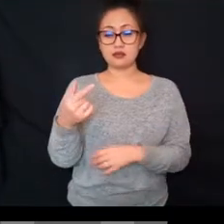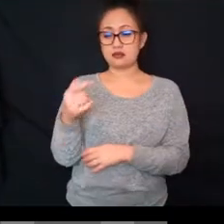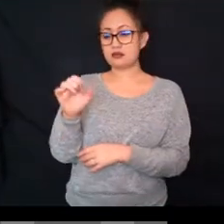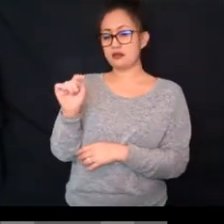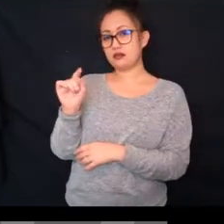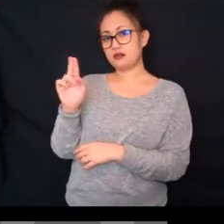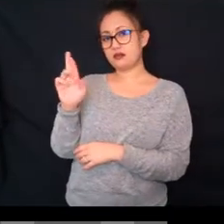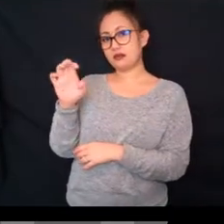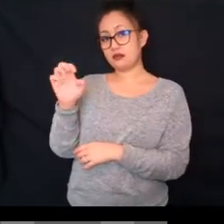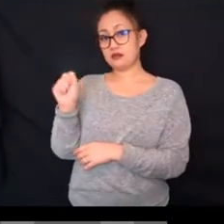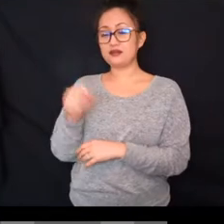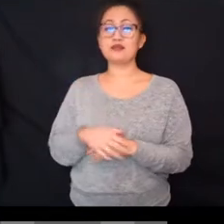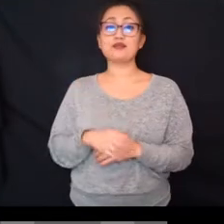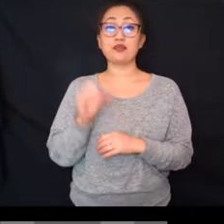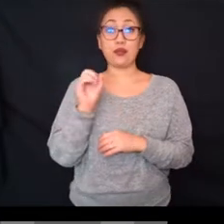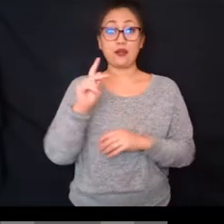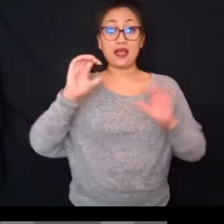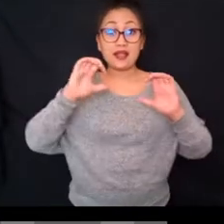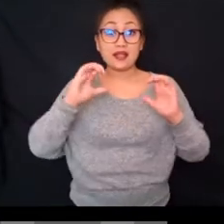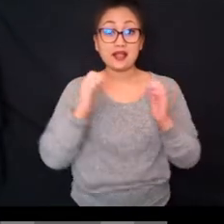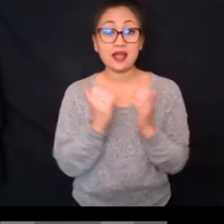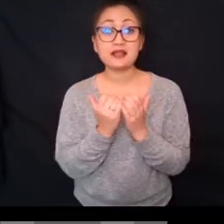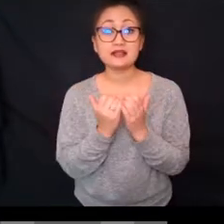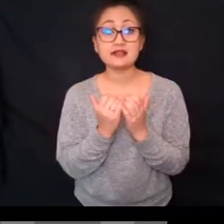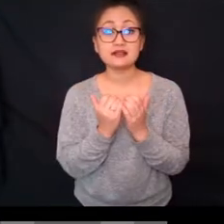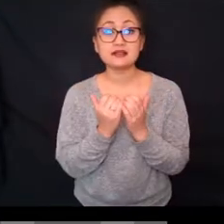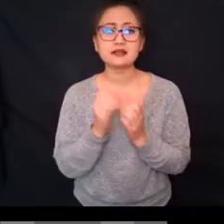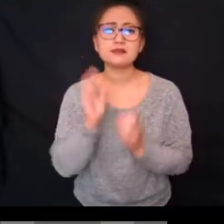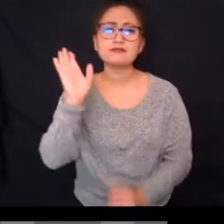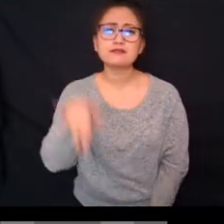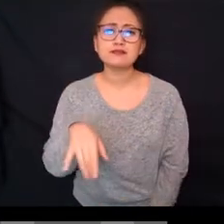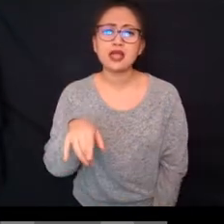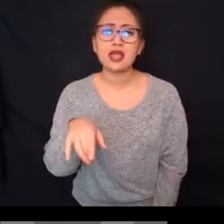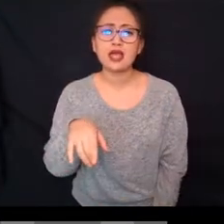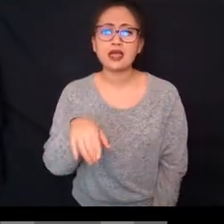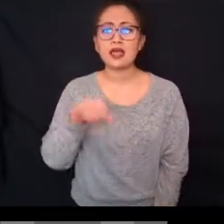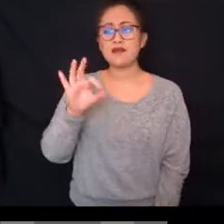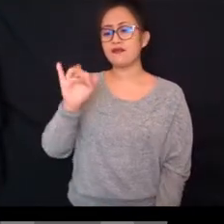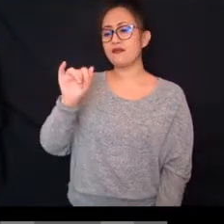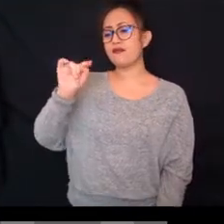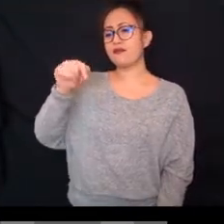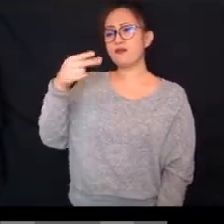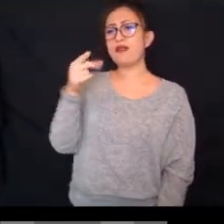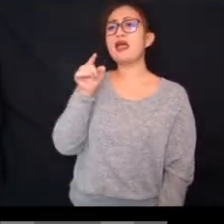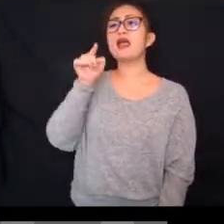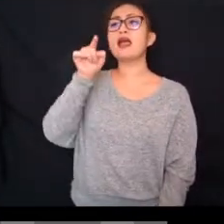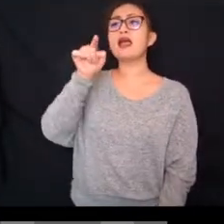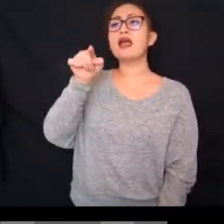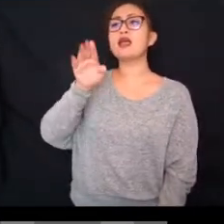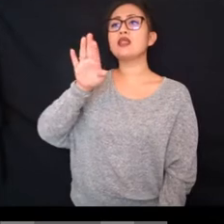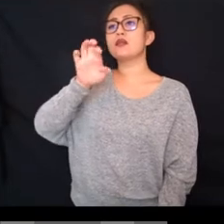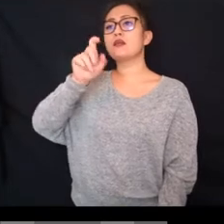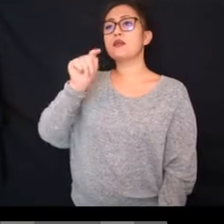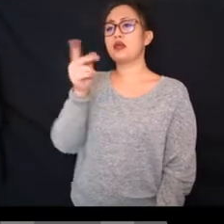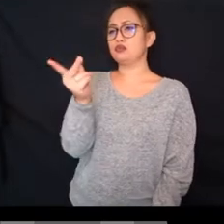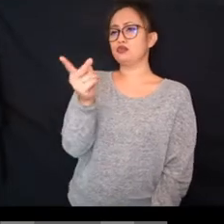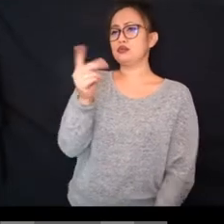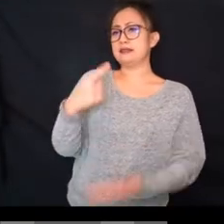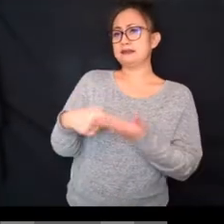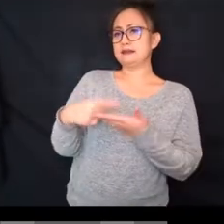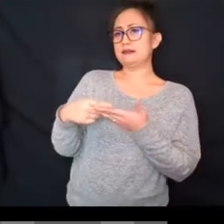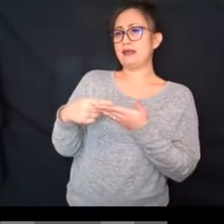All right, class. Yes. Faith, what did you and Brantley talk about when you were talking about decomposing? We were